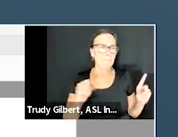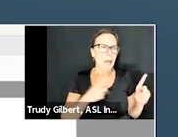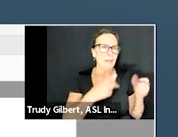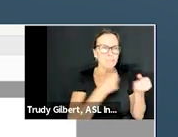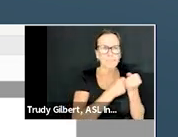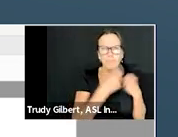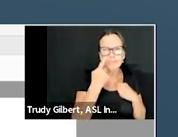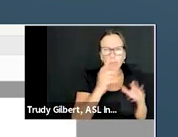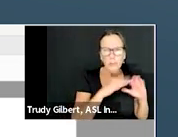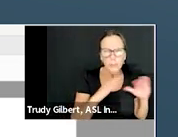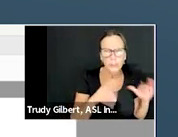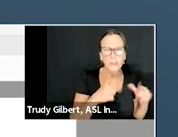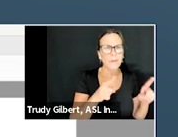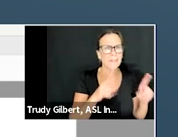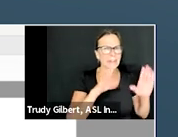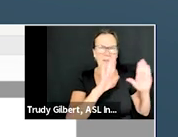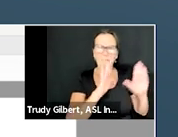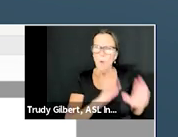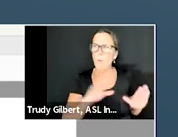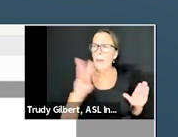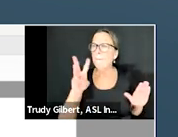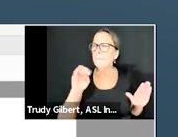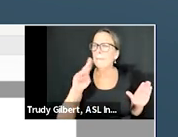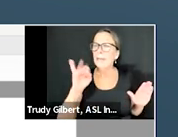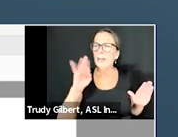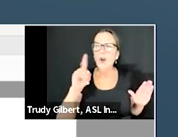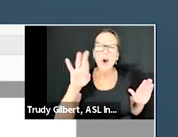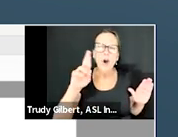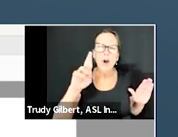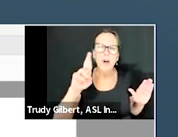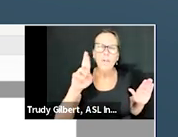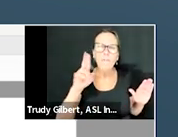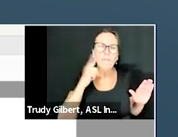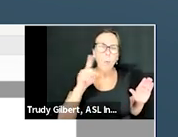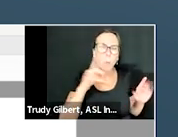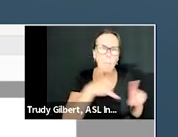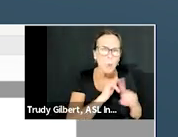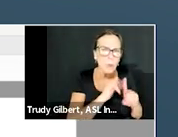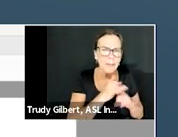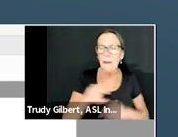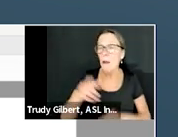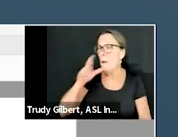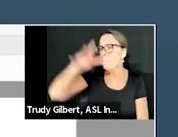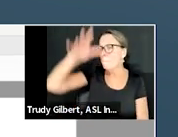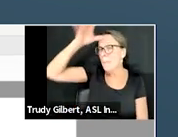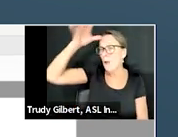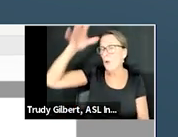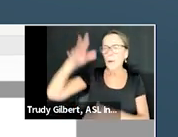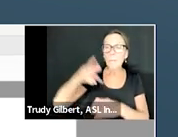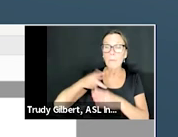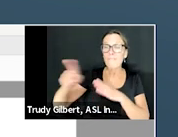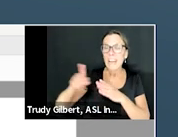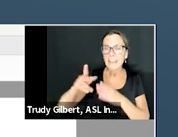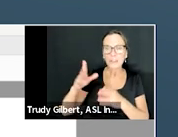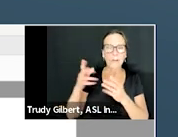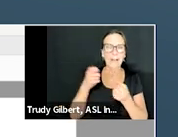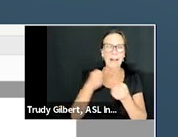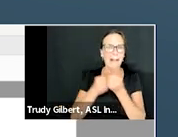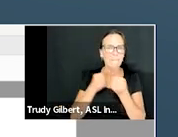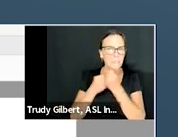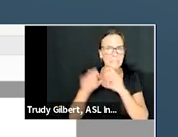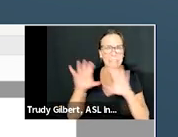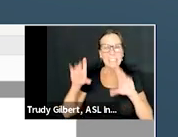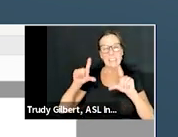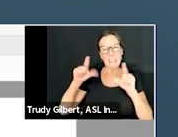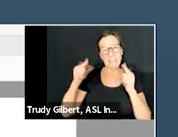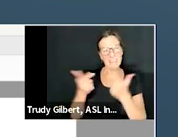terrific webinar on bullying. The Parent Professional Advocacy League does a lot of